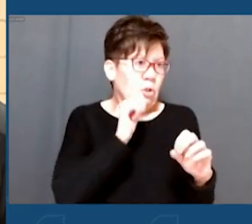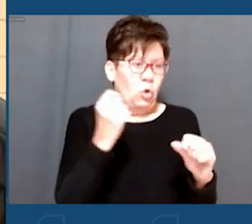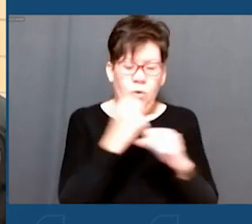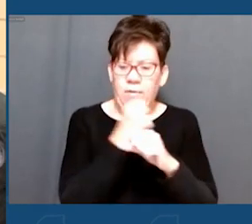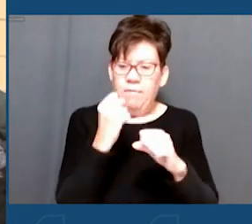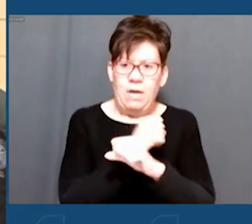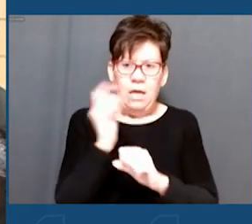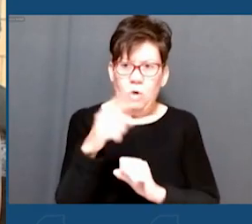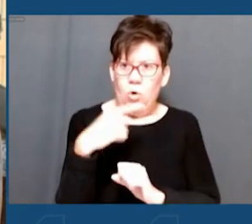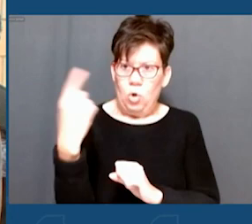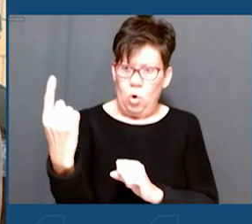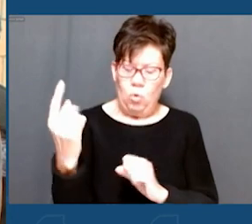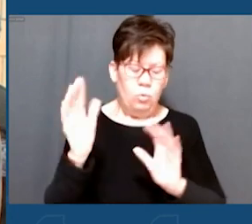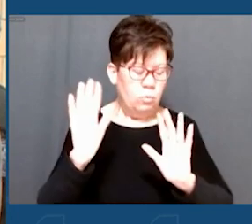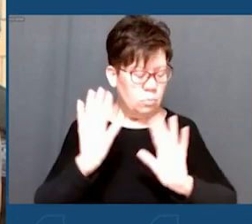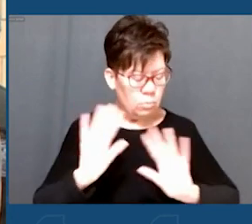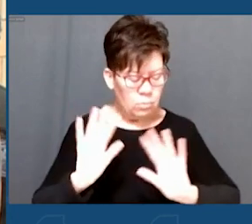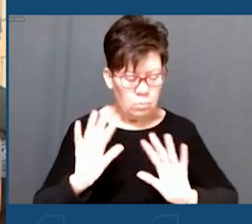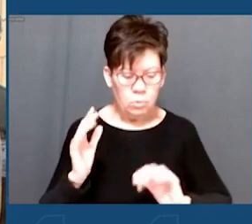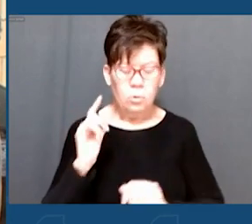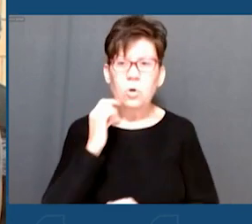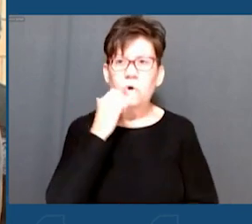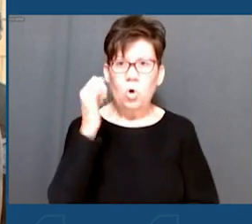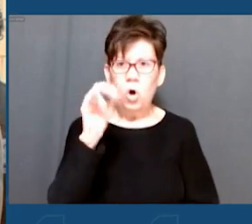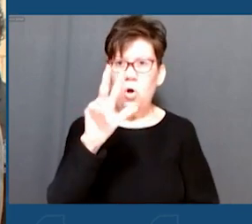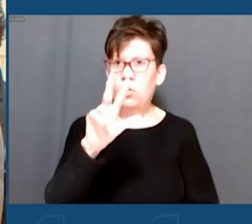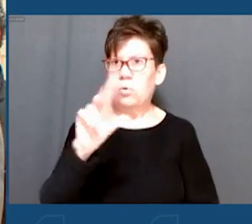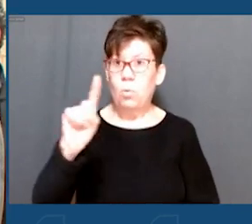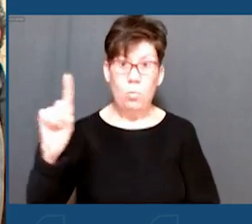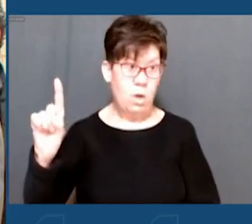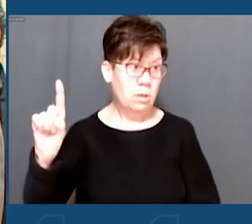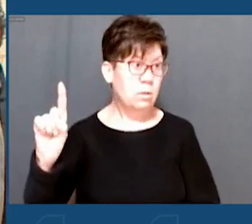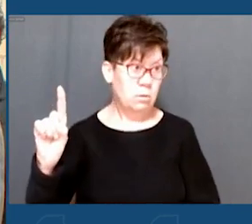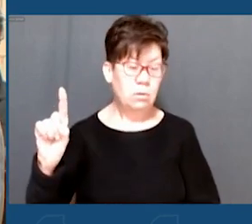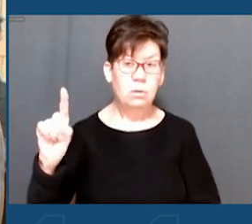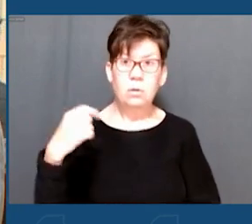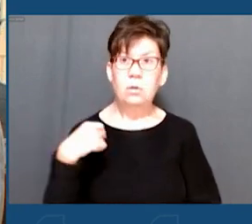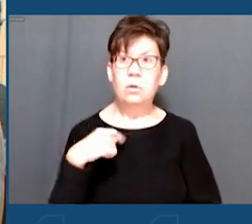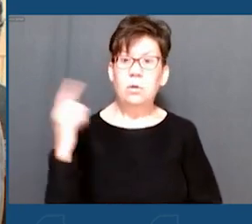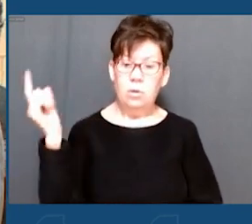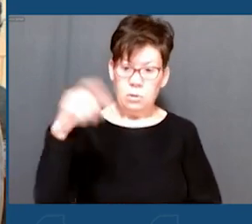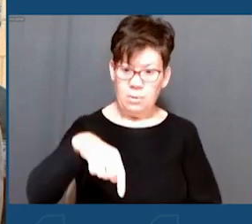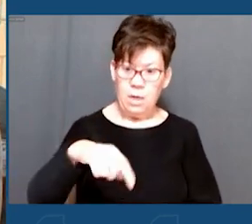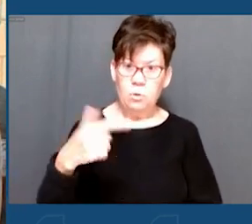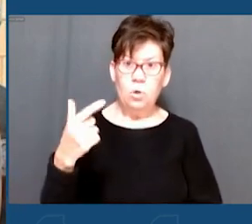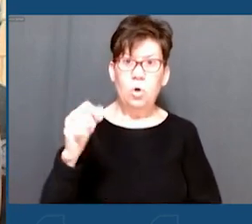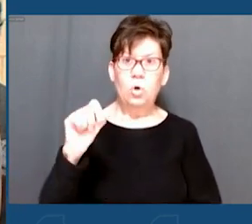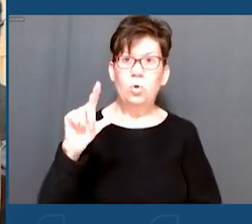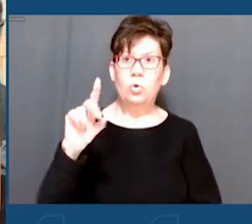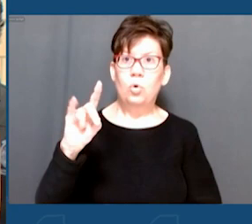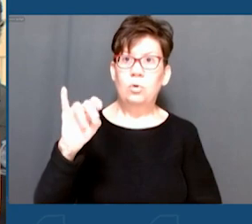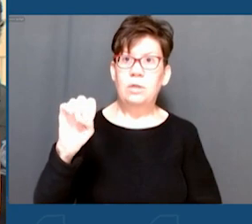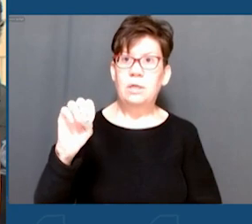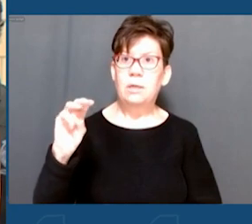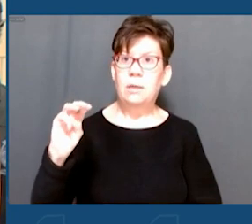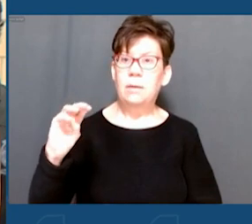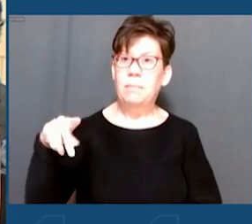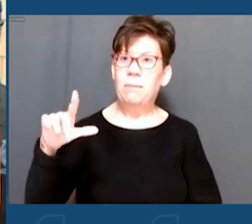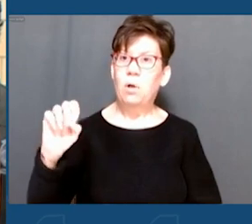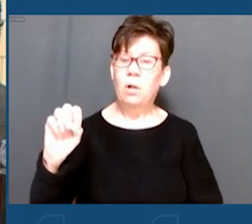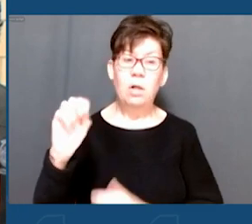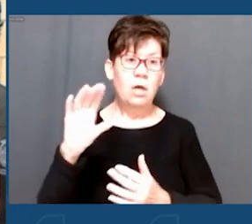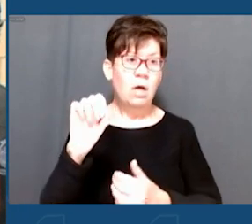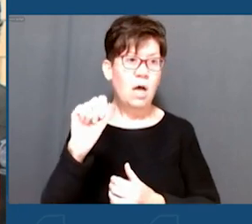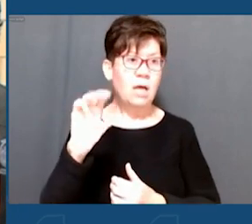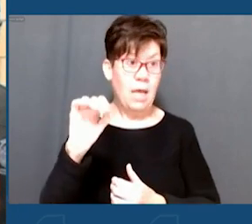down, you can certainly call 311, but you should be able to come down to Goldie Maple Academy and to some of the other centers to make sure that you